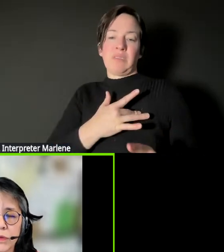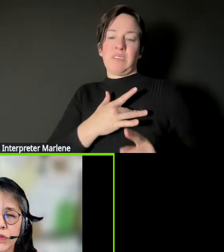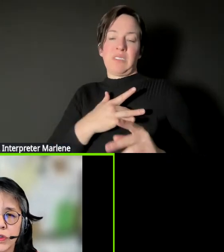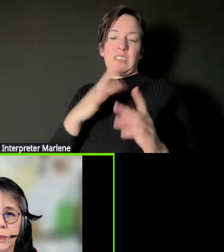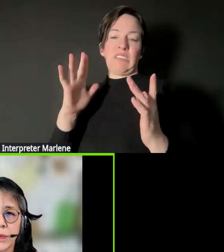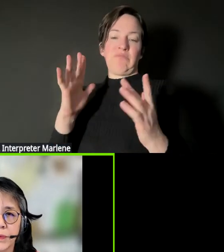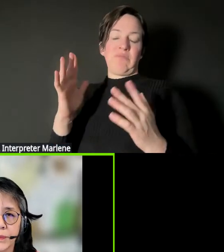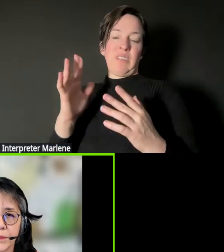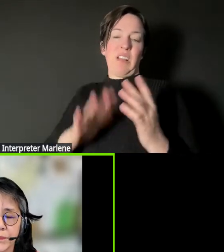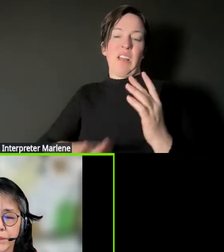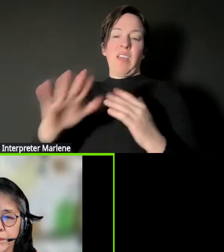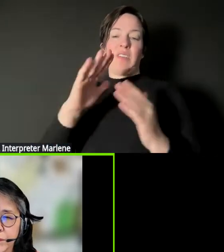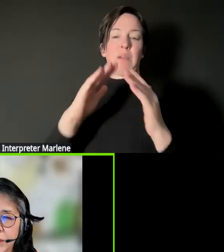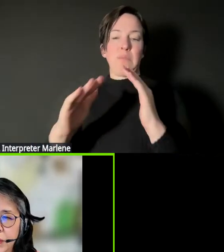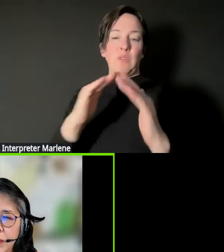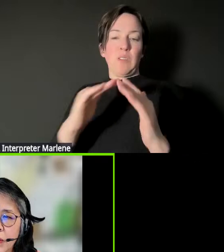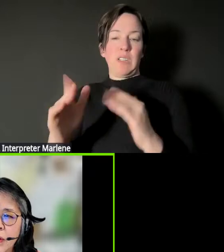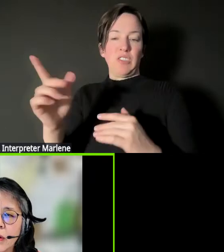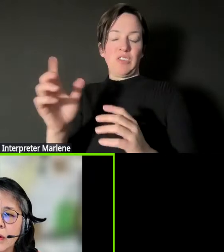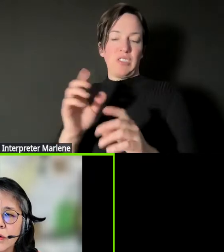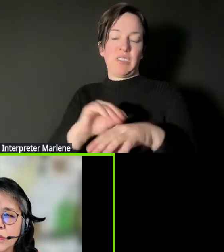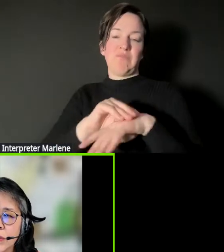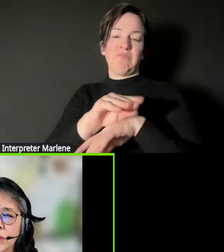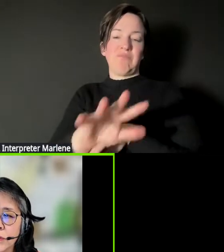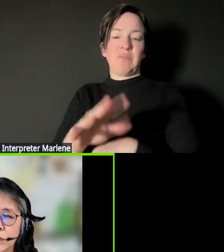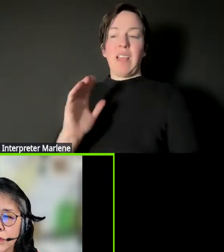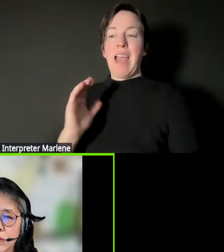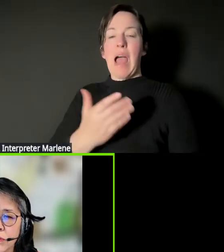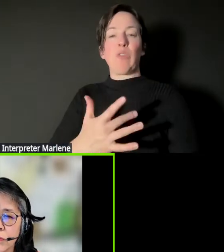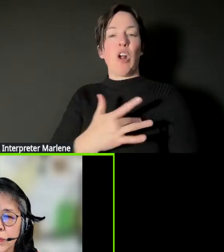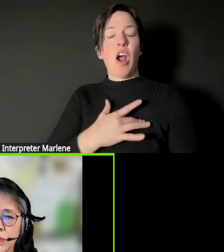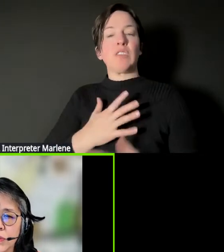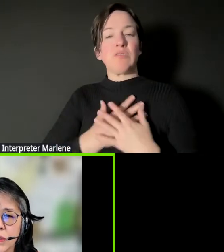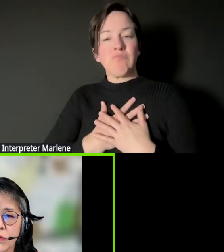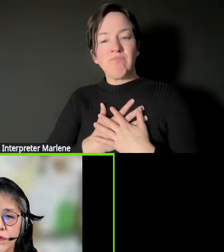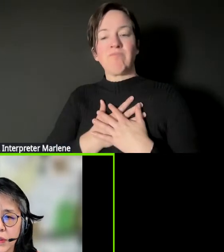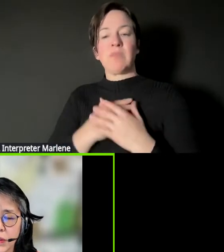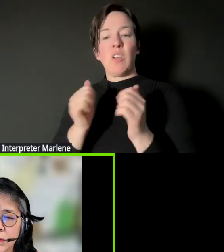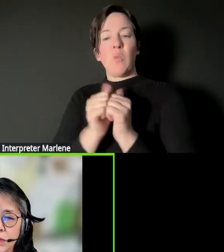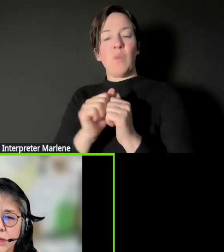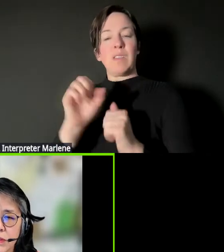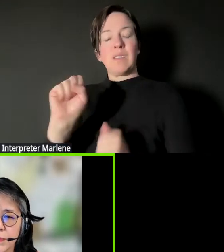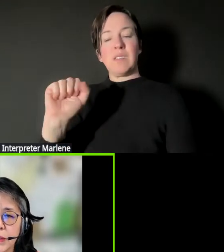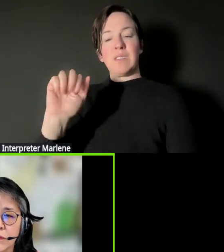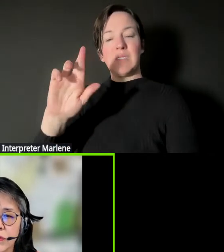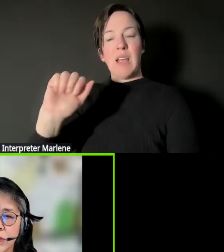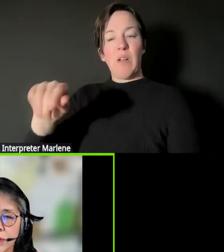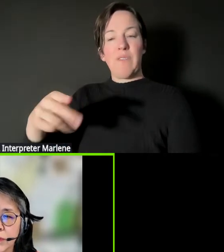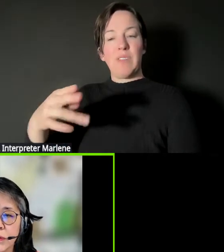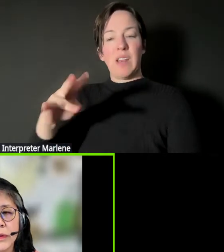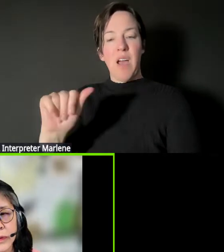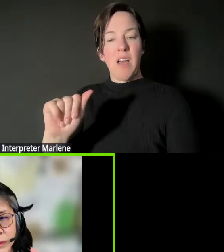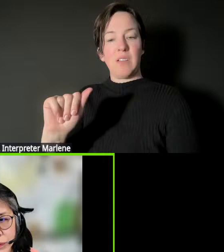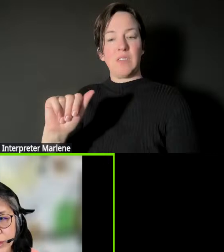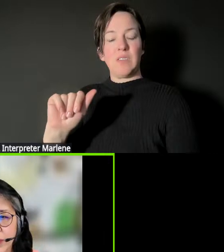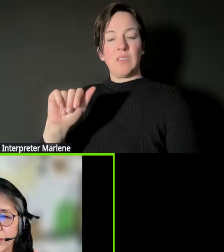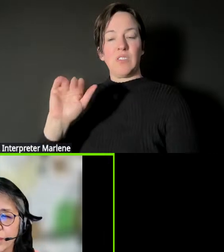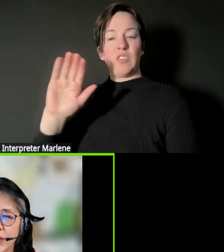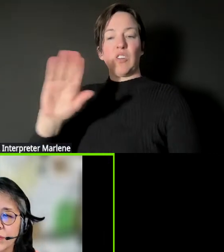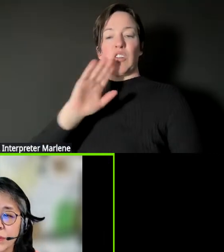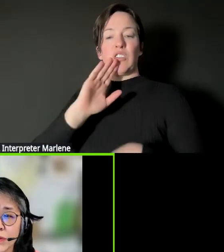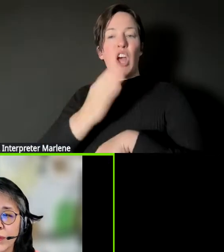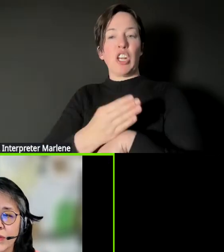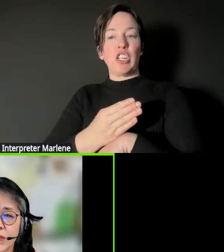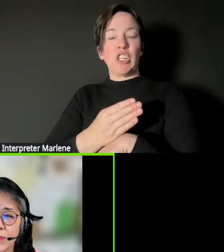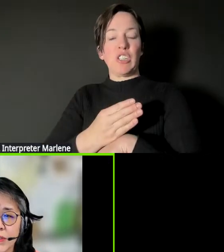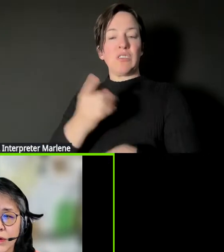helped to shape. Our hearts and condolences are with Serafina, Cynthia's beloved daughter, who, by the way,